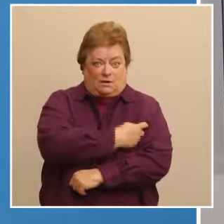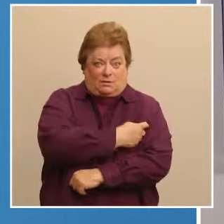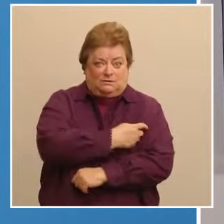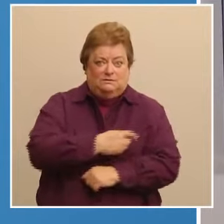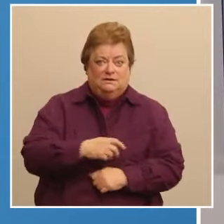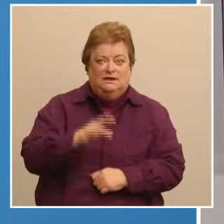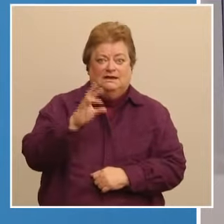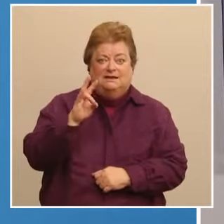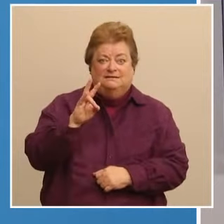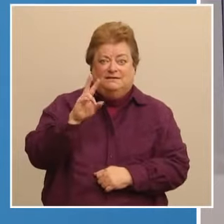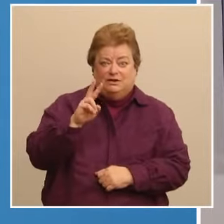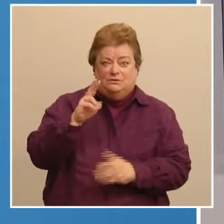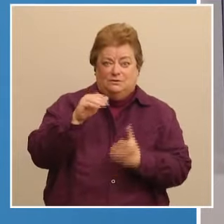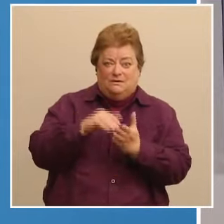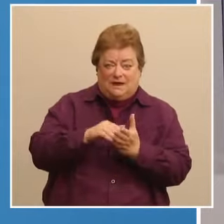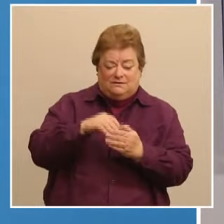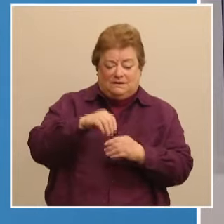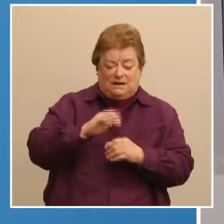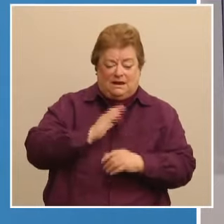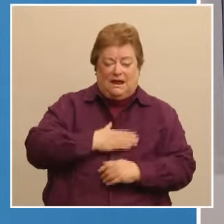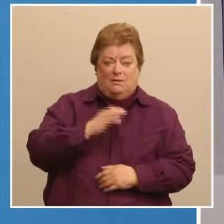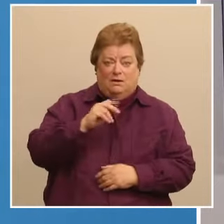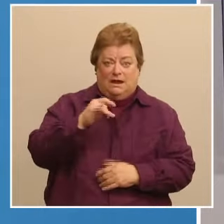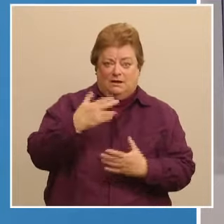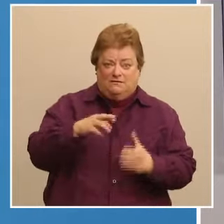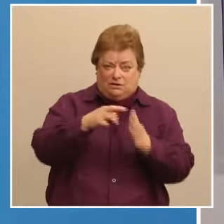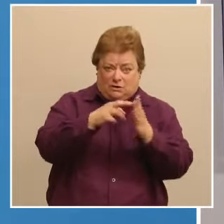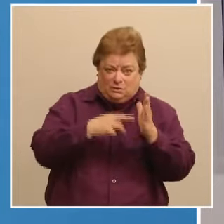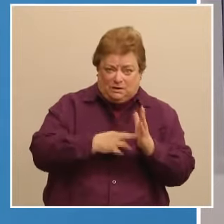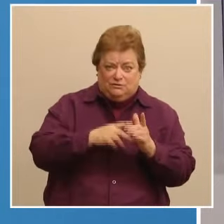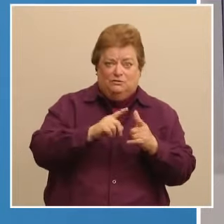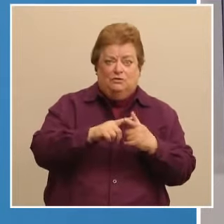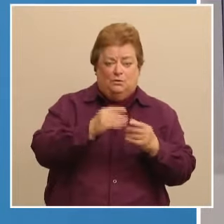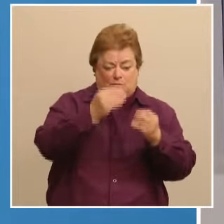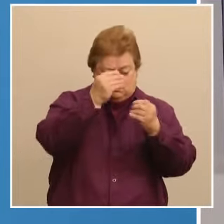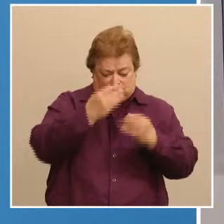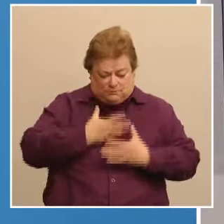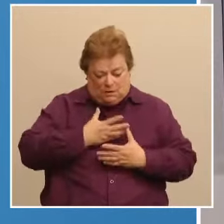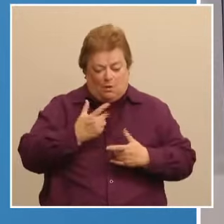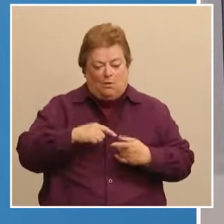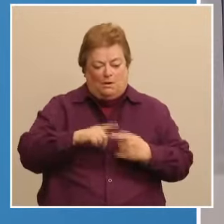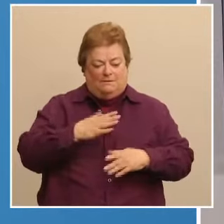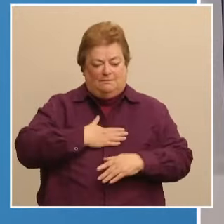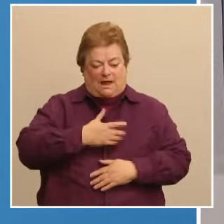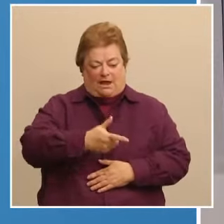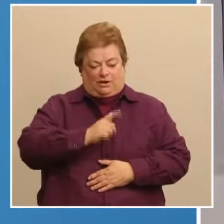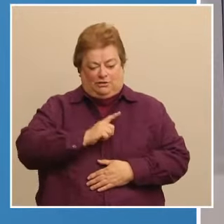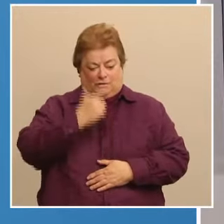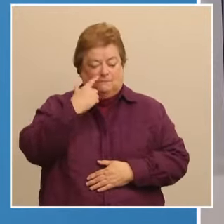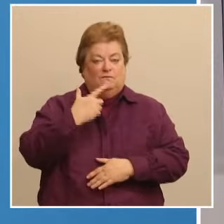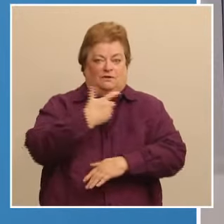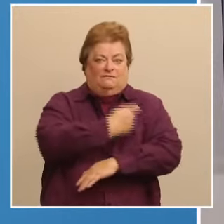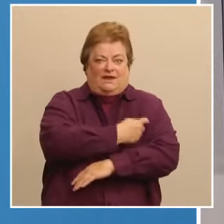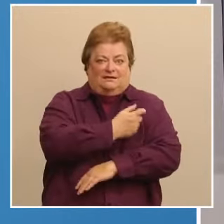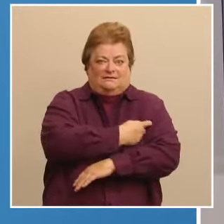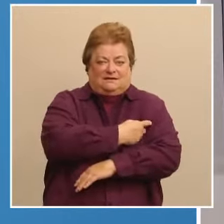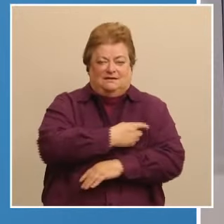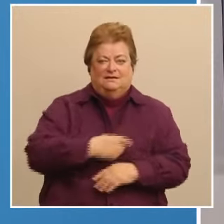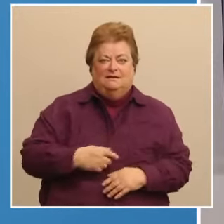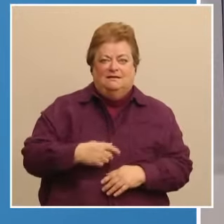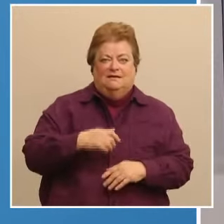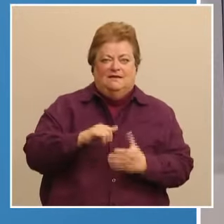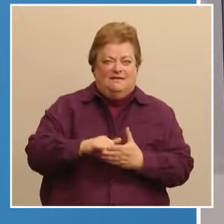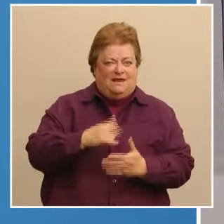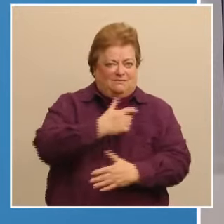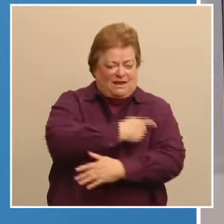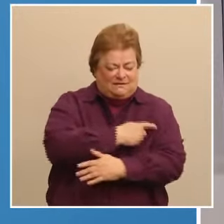Nearly 72,000 people in our county have registered to get notified when it is their turn to receive a vaccine that in study